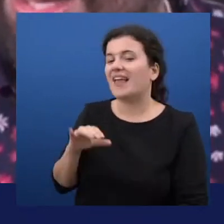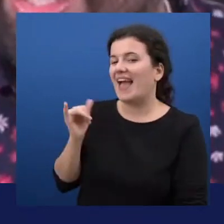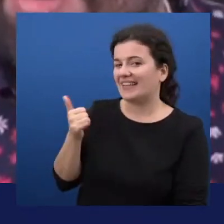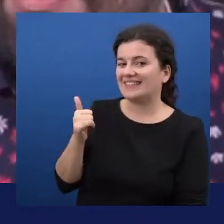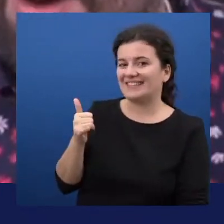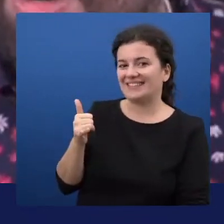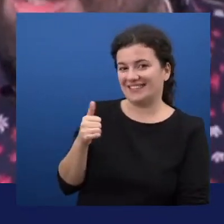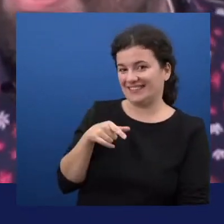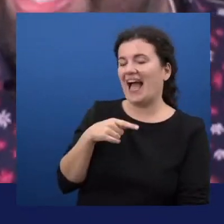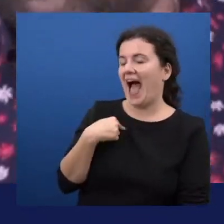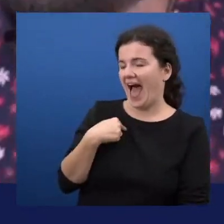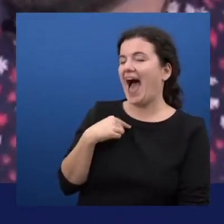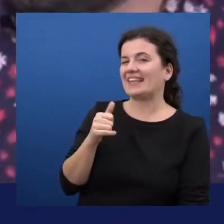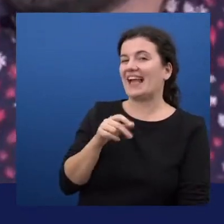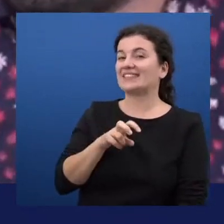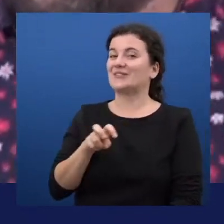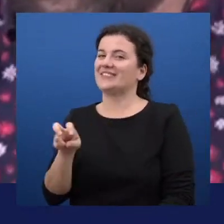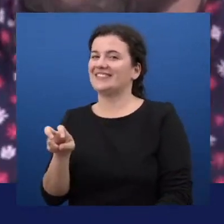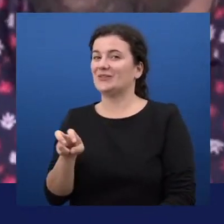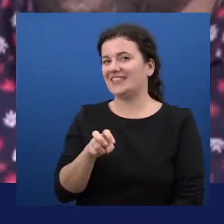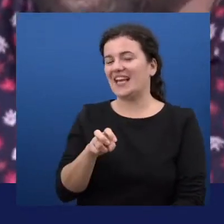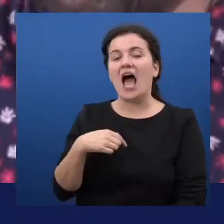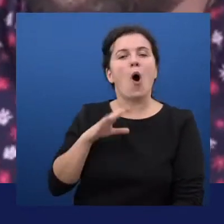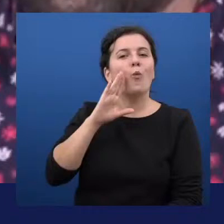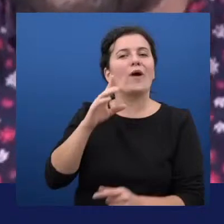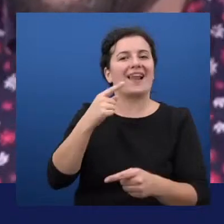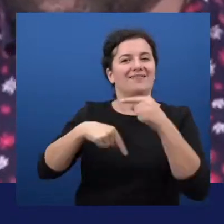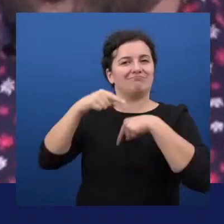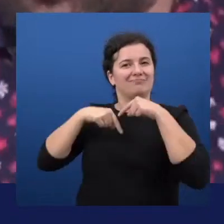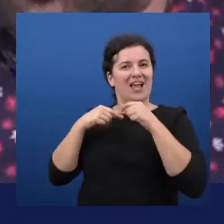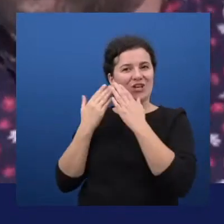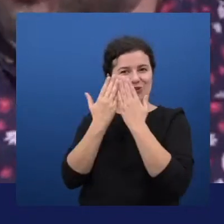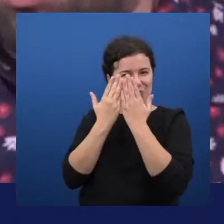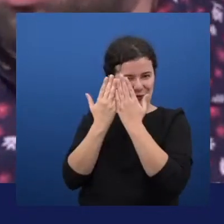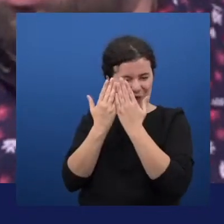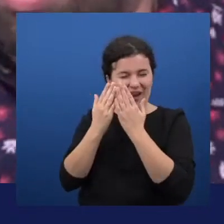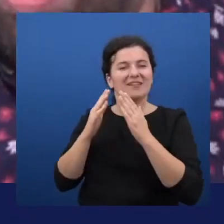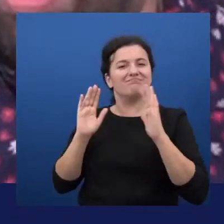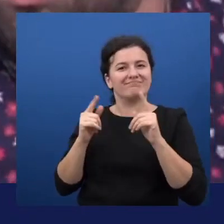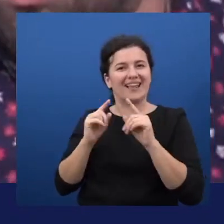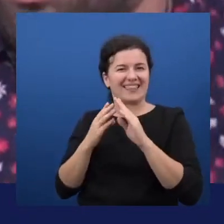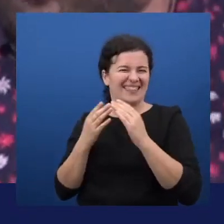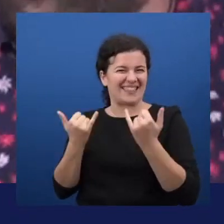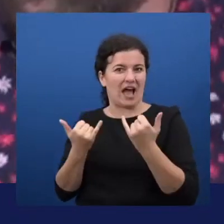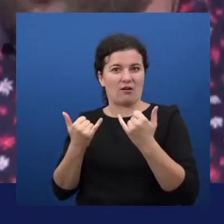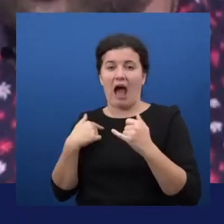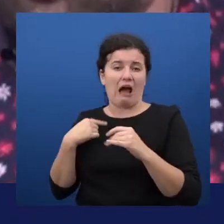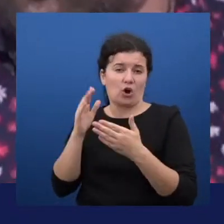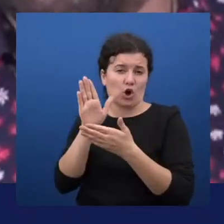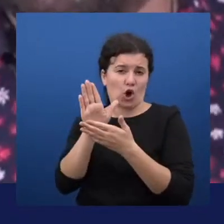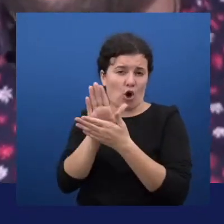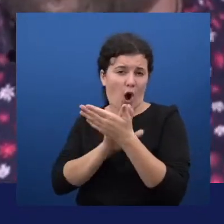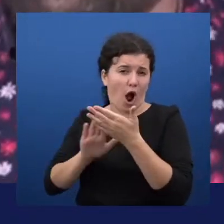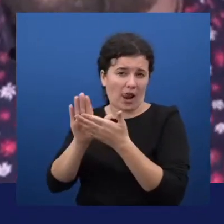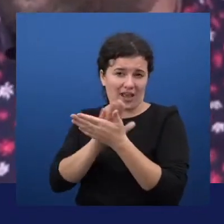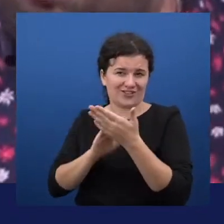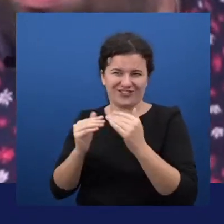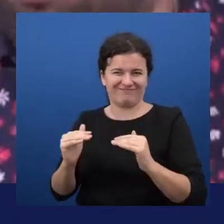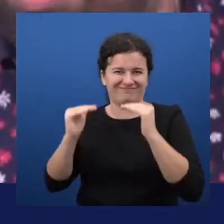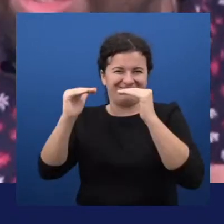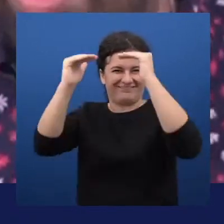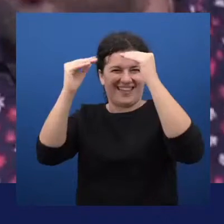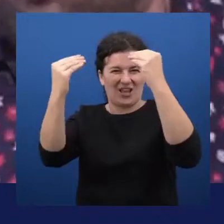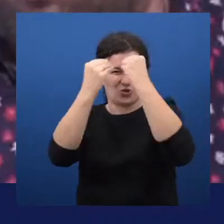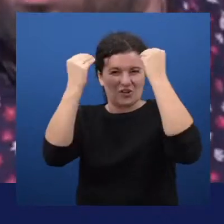like, if I were to go back to school and finish, again, I was a college dropout. If I were to go back to school, I